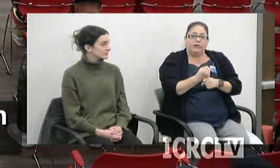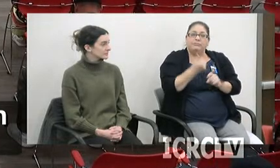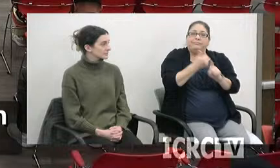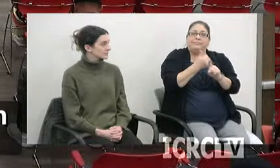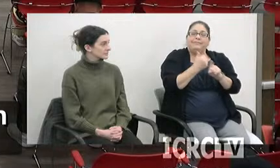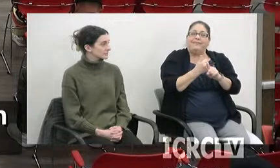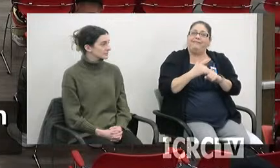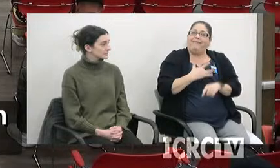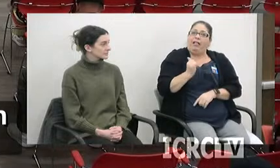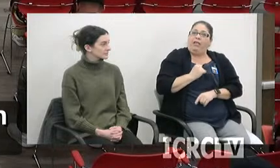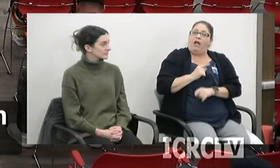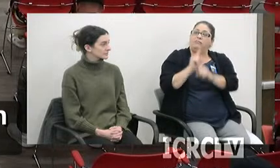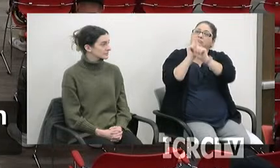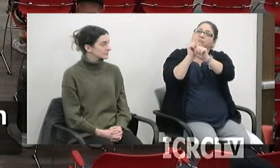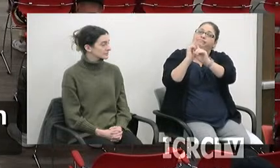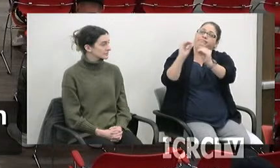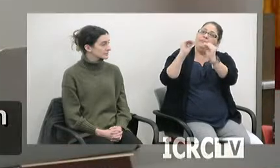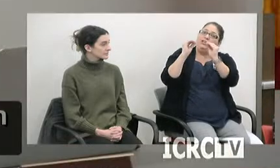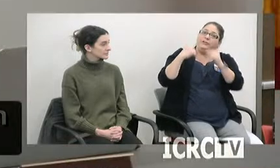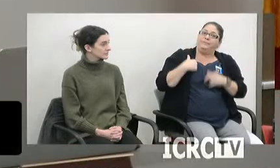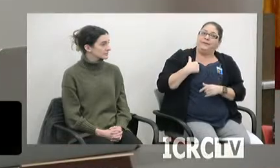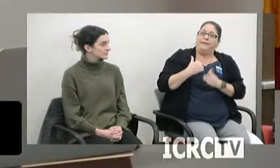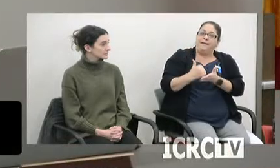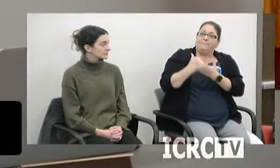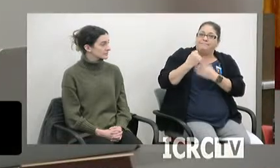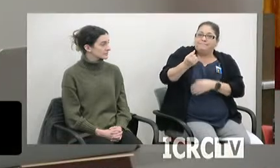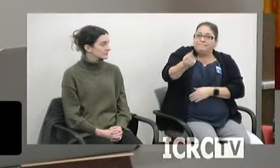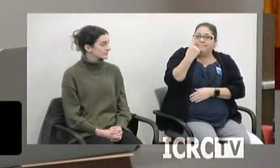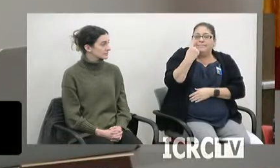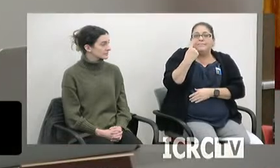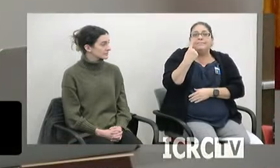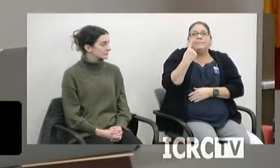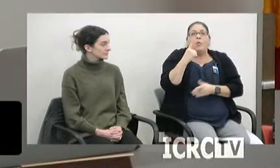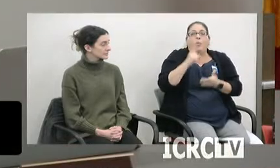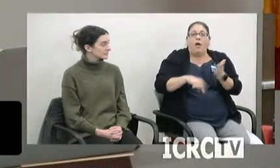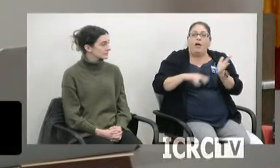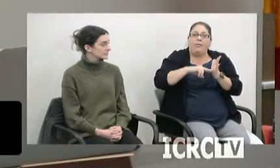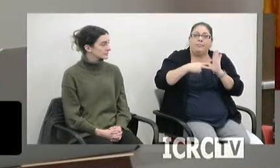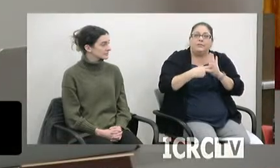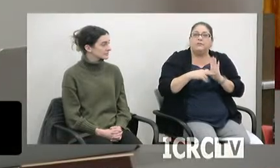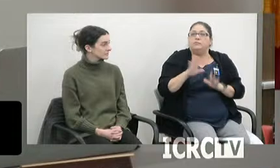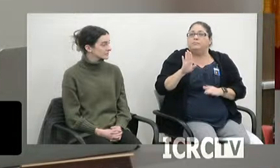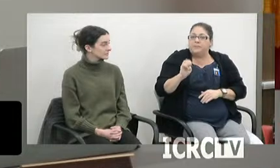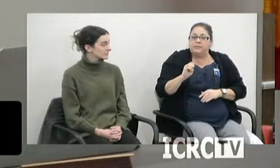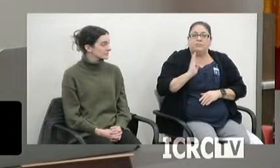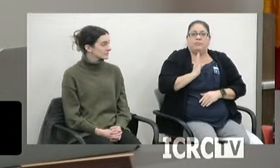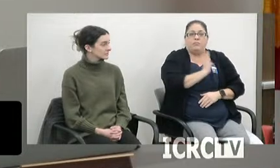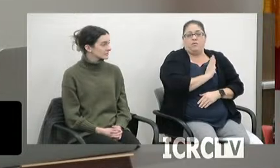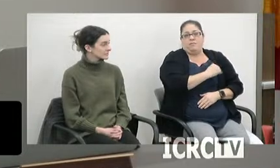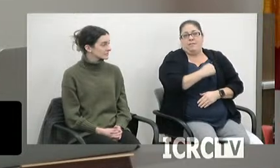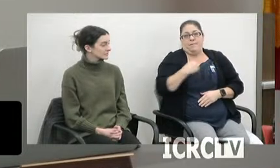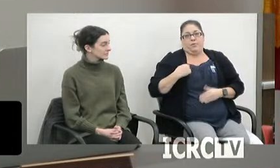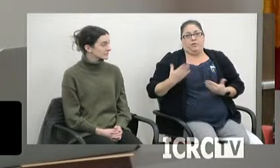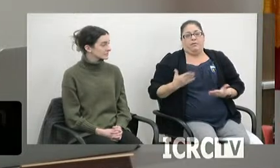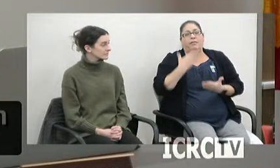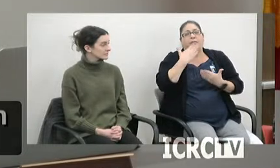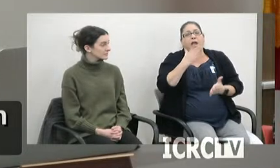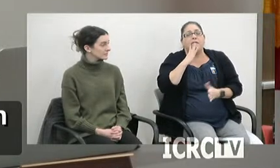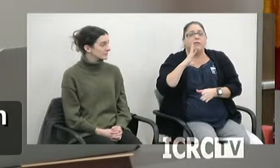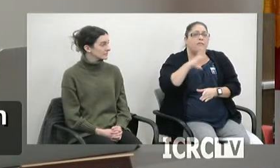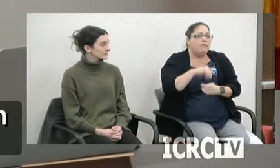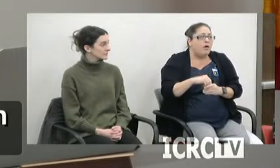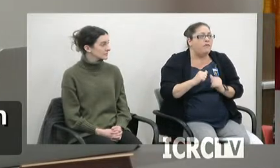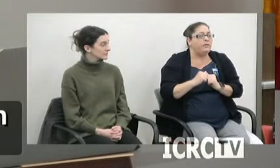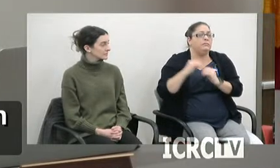mentor to me, and you've helped me understand the ins and outs of being a board member. Thank you so much for being involved